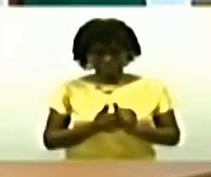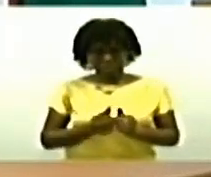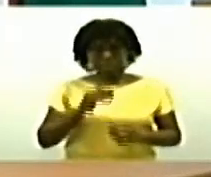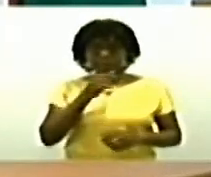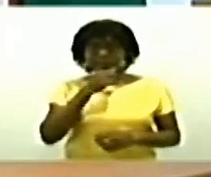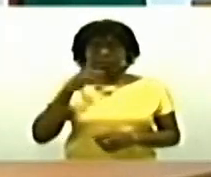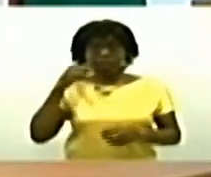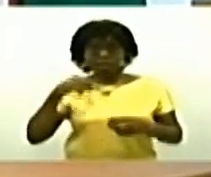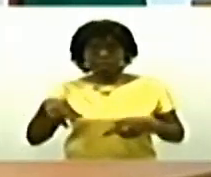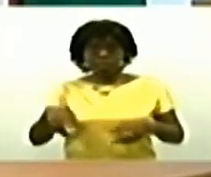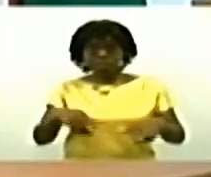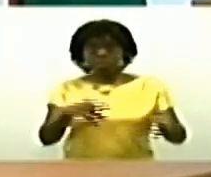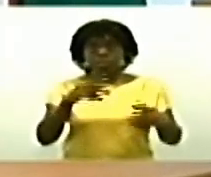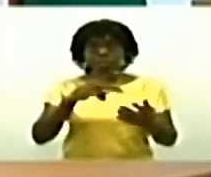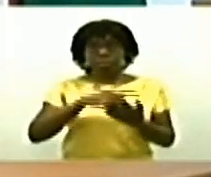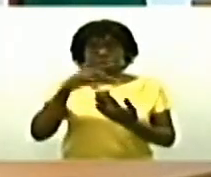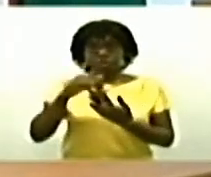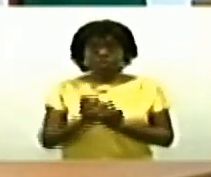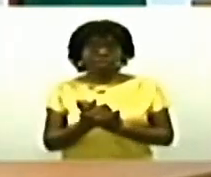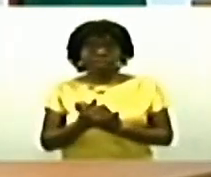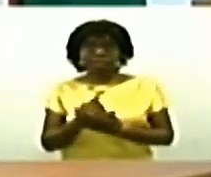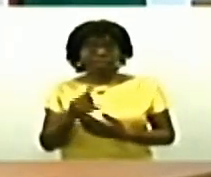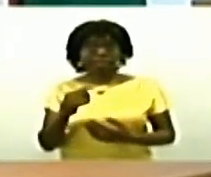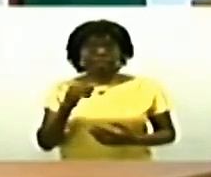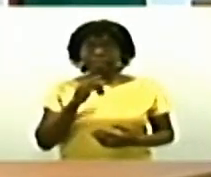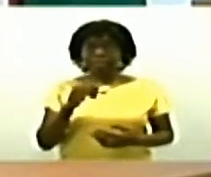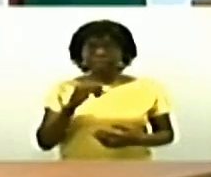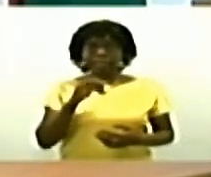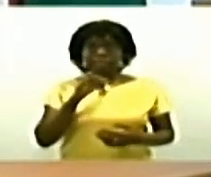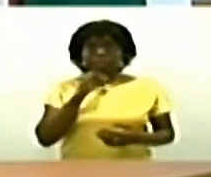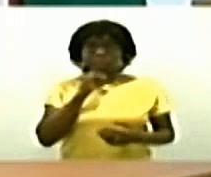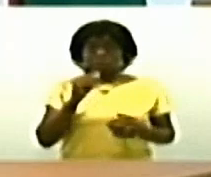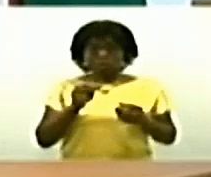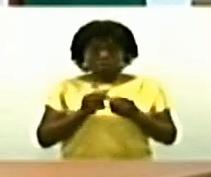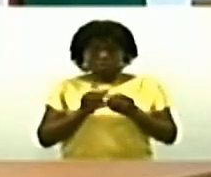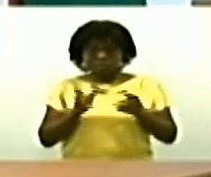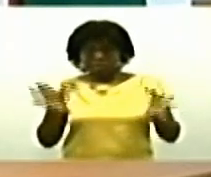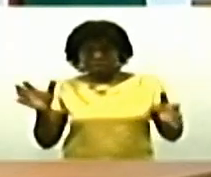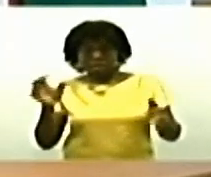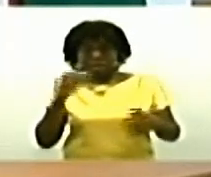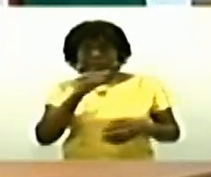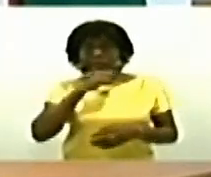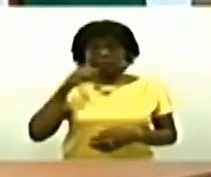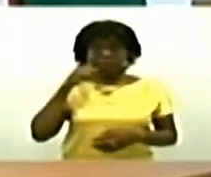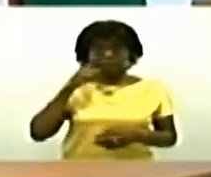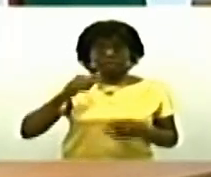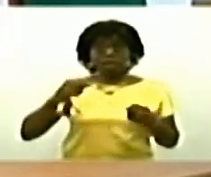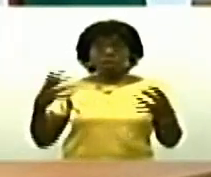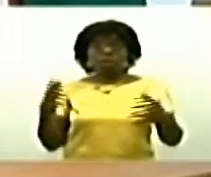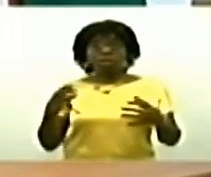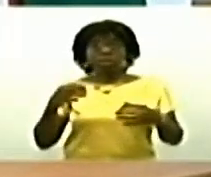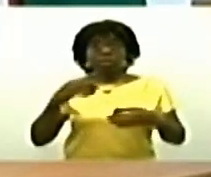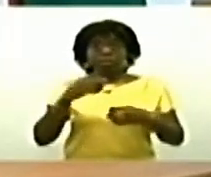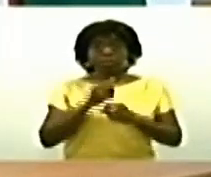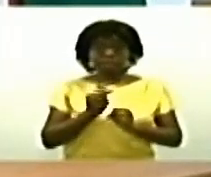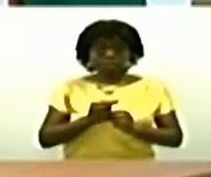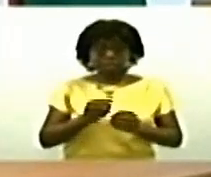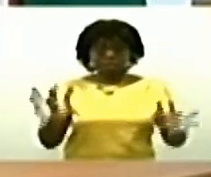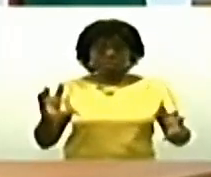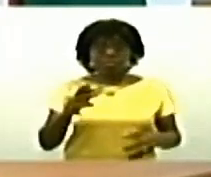project is that it has not significantly expanded agriculture. What it has done is expanded real estate.